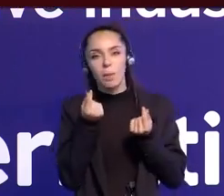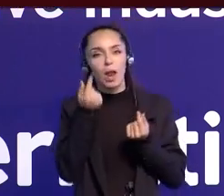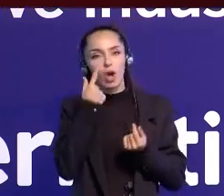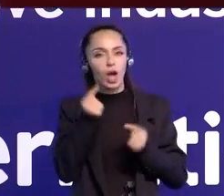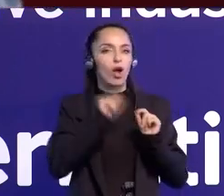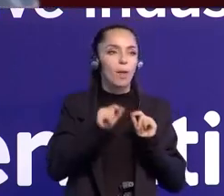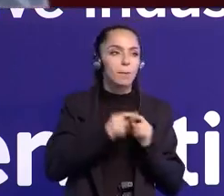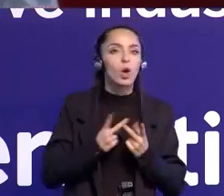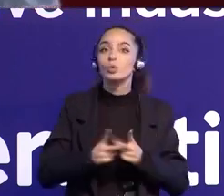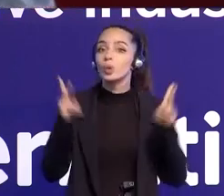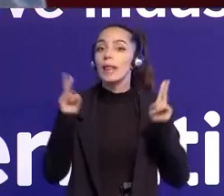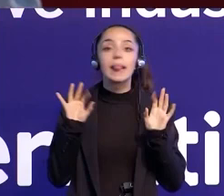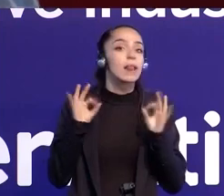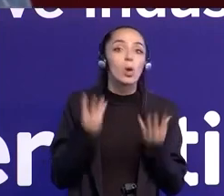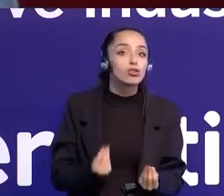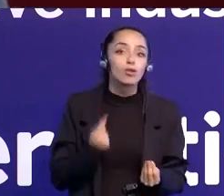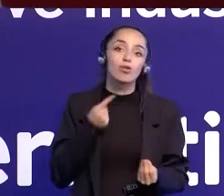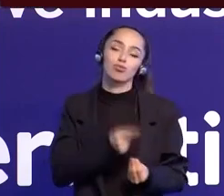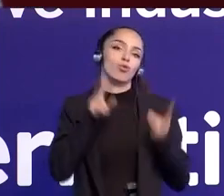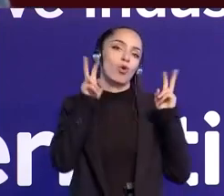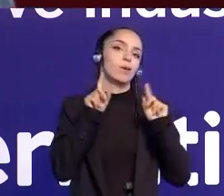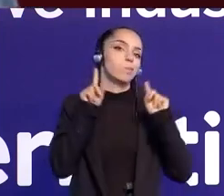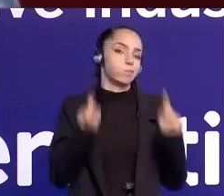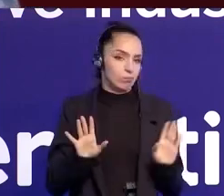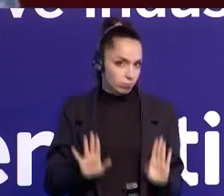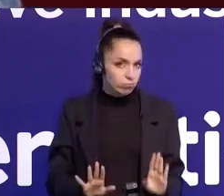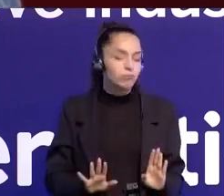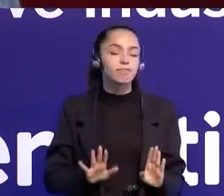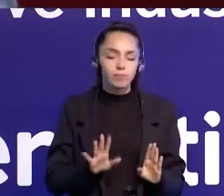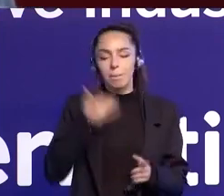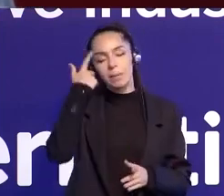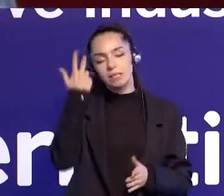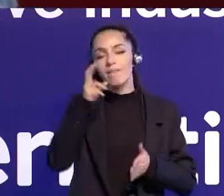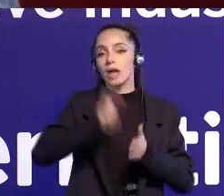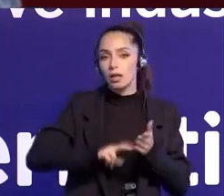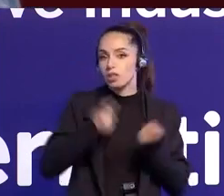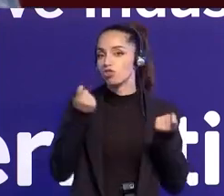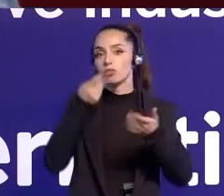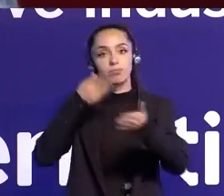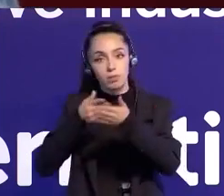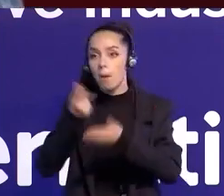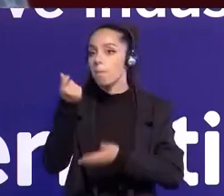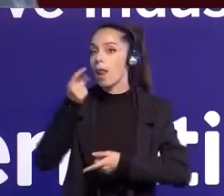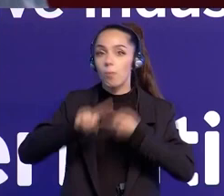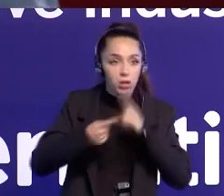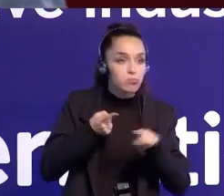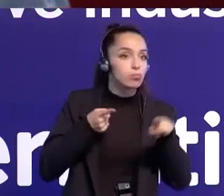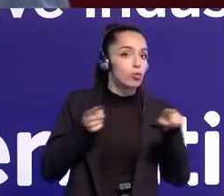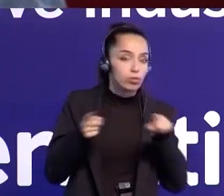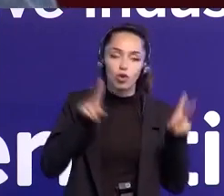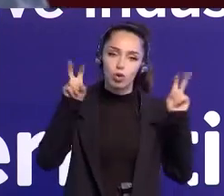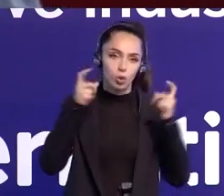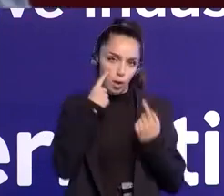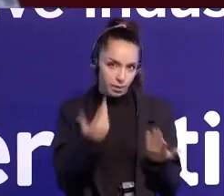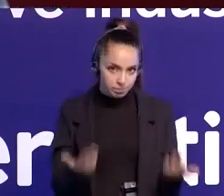like in terms of tax policies, labor policies, monetary policies. And